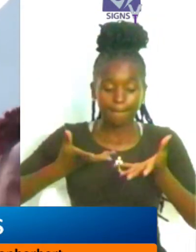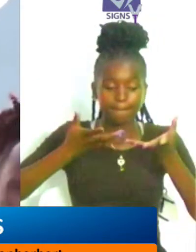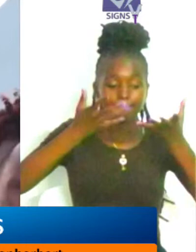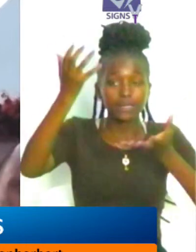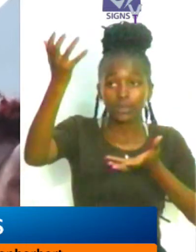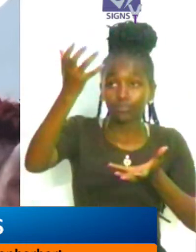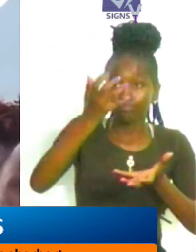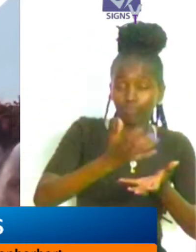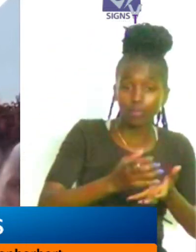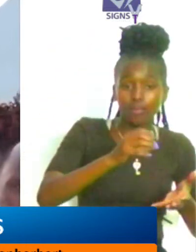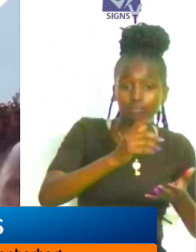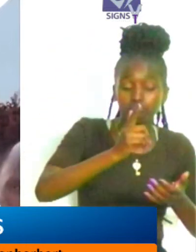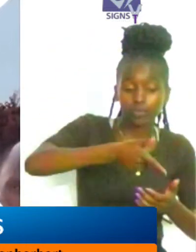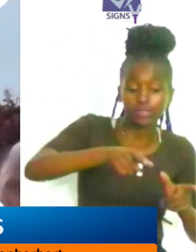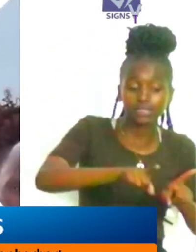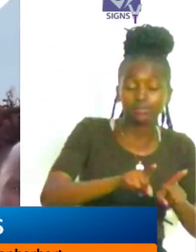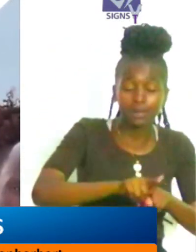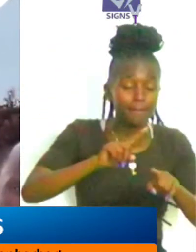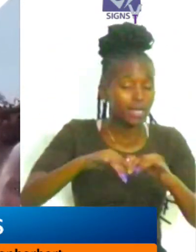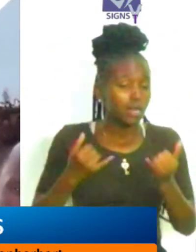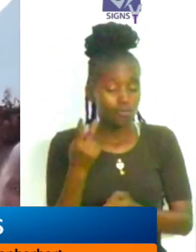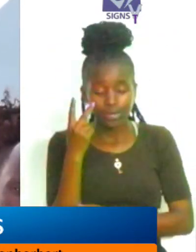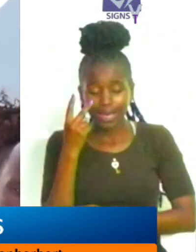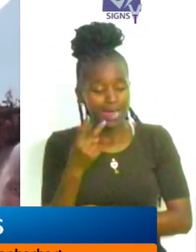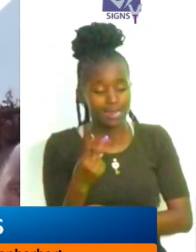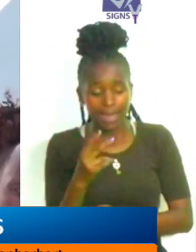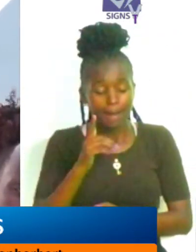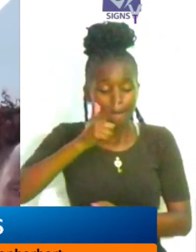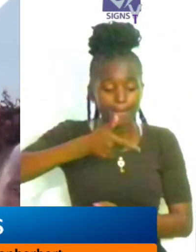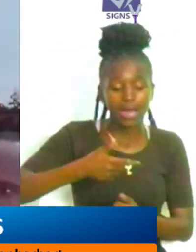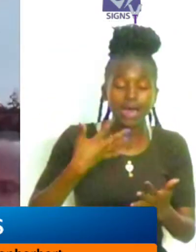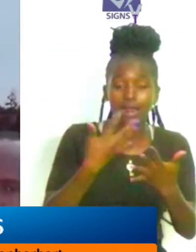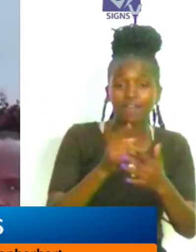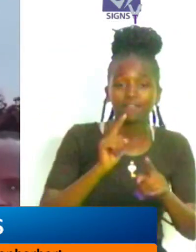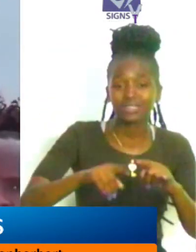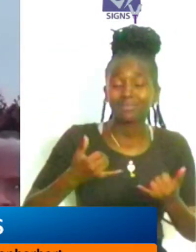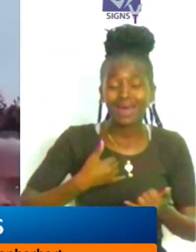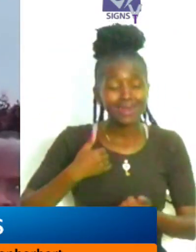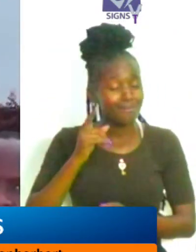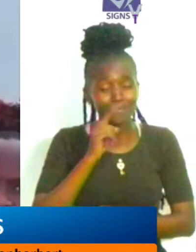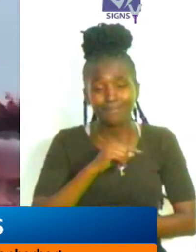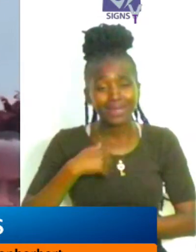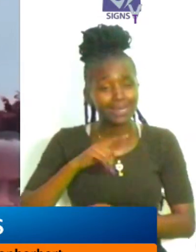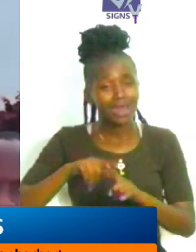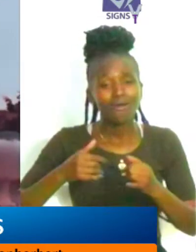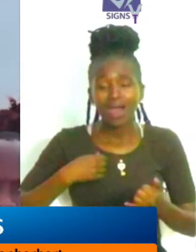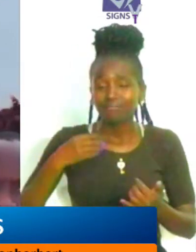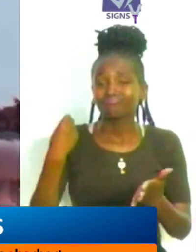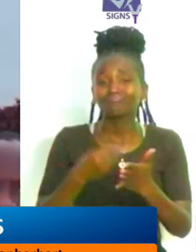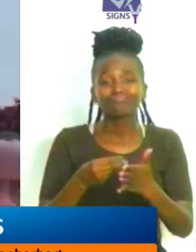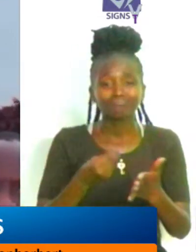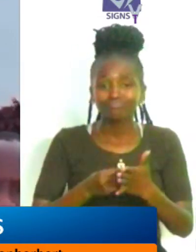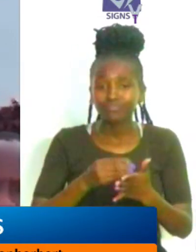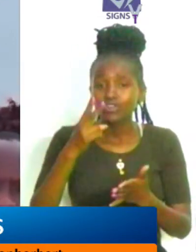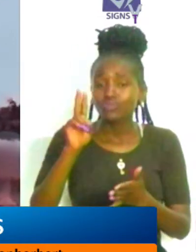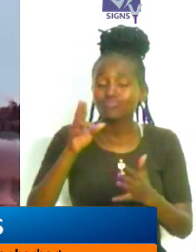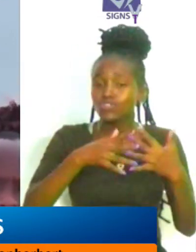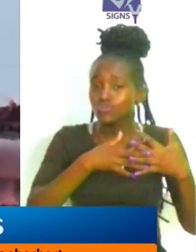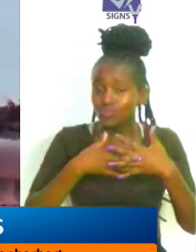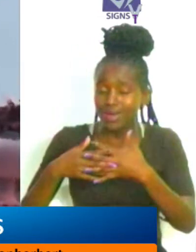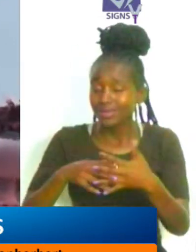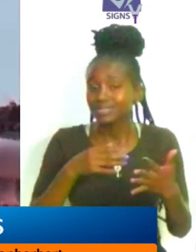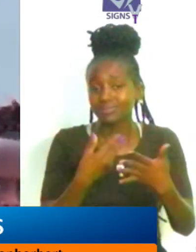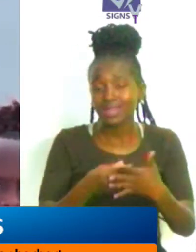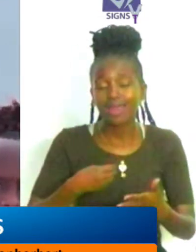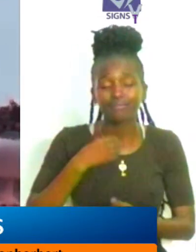the LCs could not be unwound because the dollars were not available. We certainly will see the